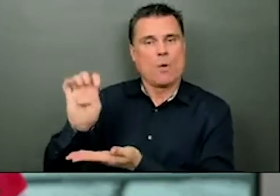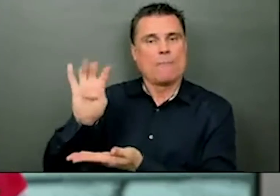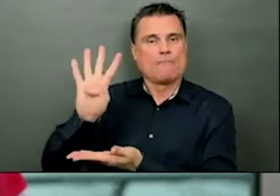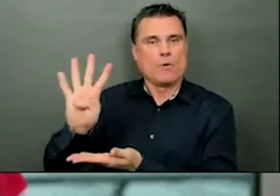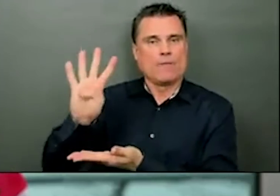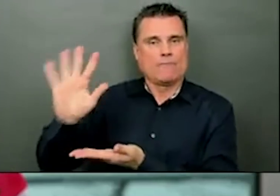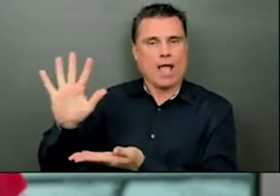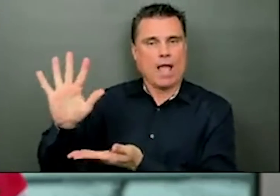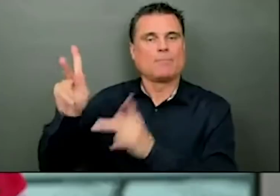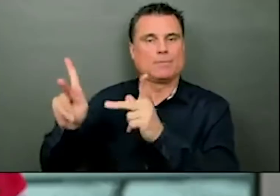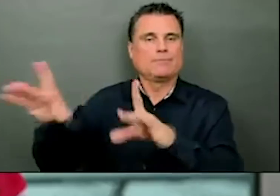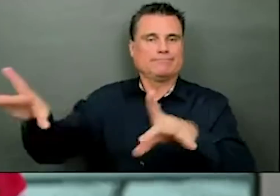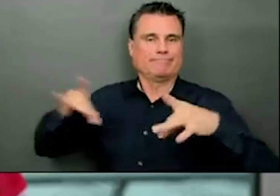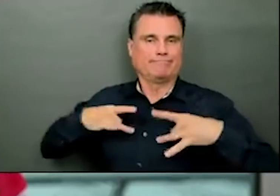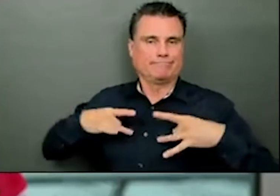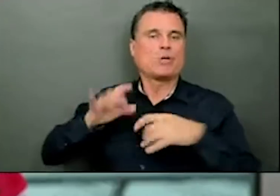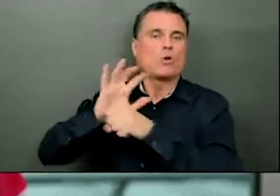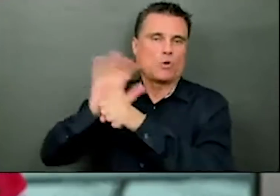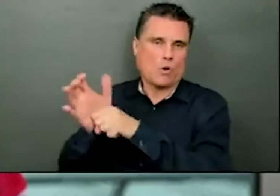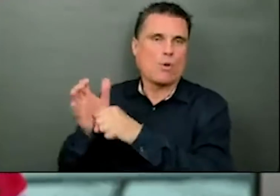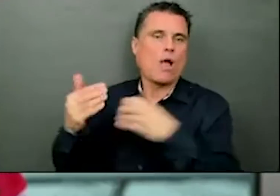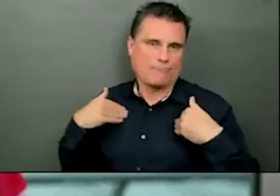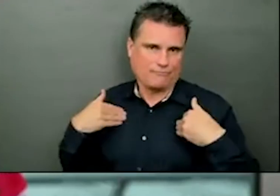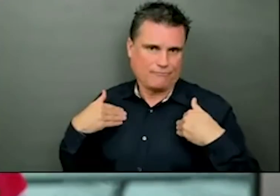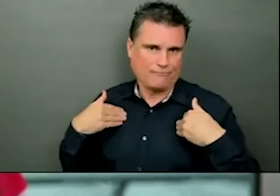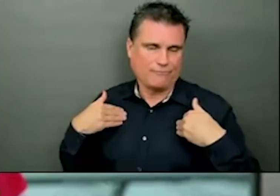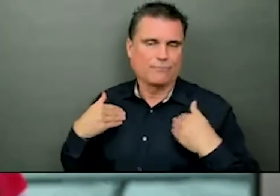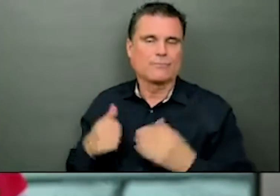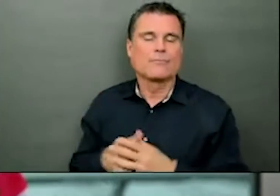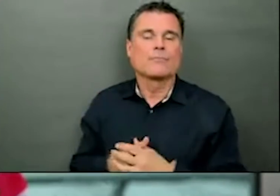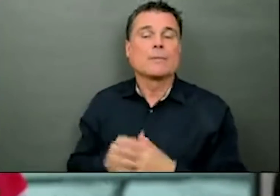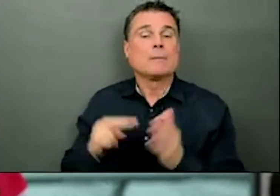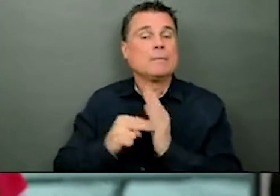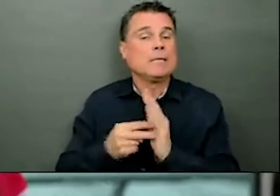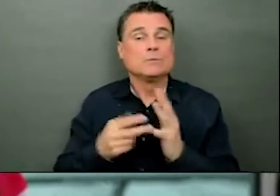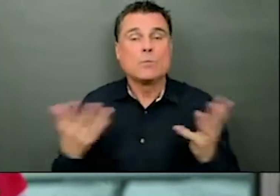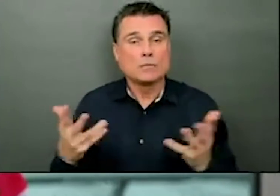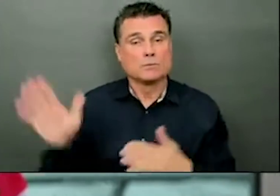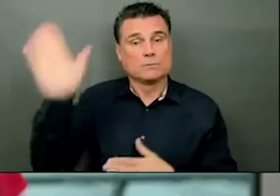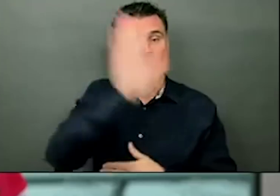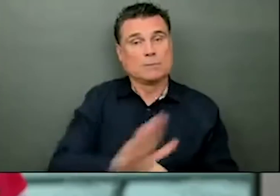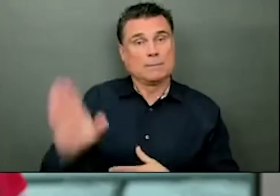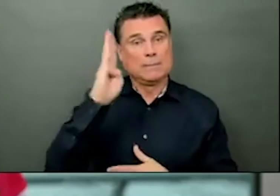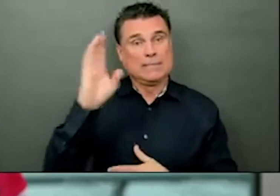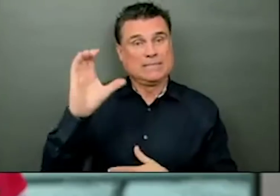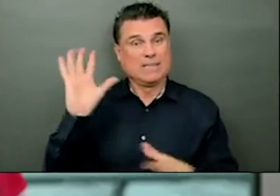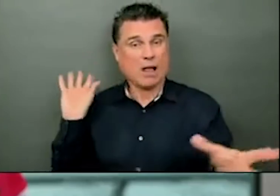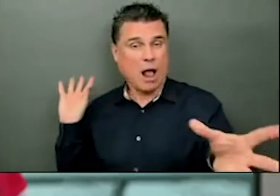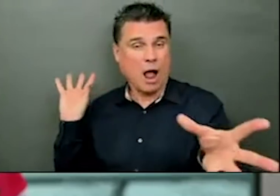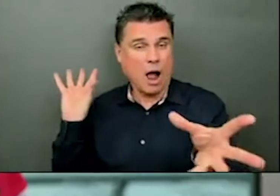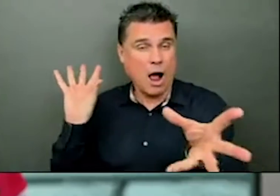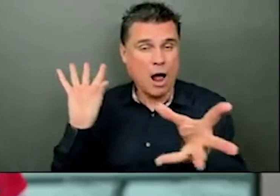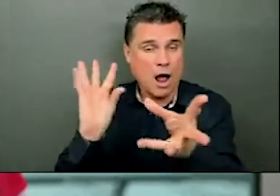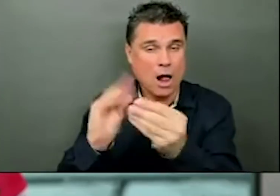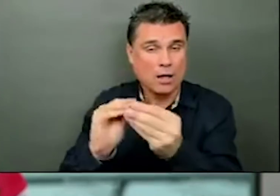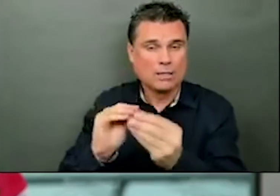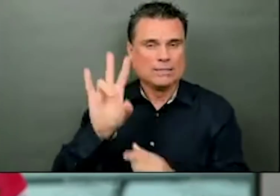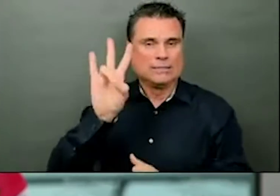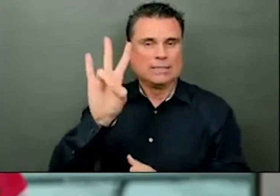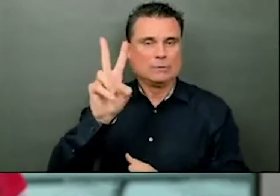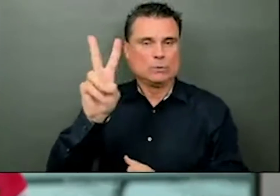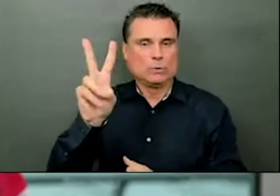whom are epidemiologically linked cases, bringing our total number of people with COVID-19 in British Columbia to